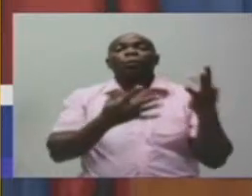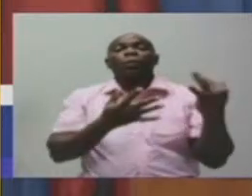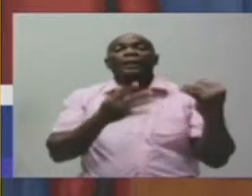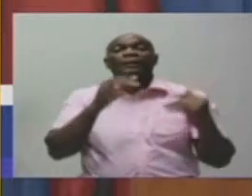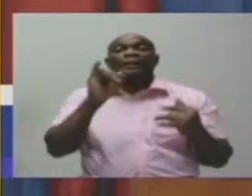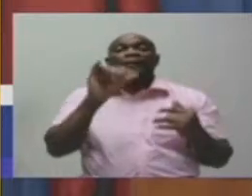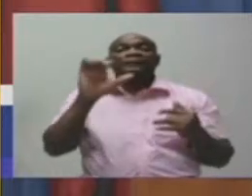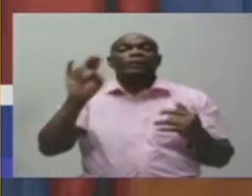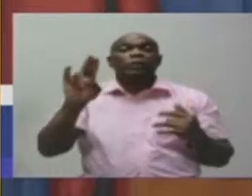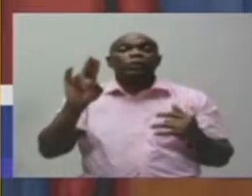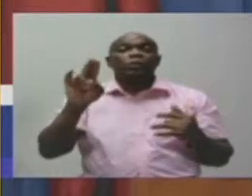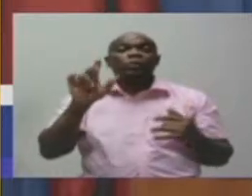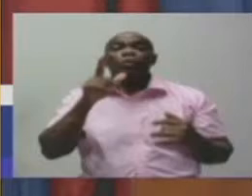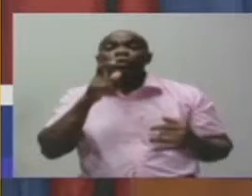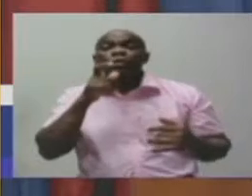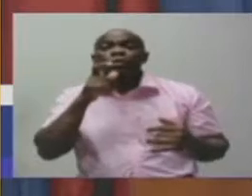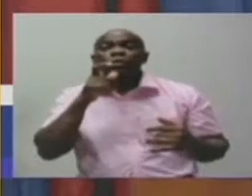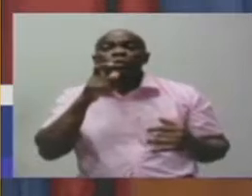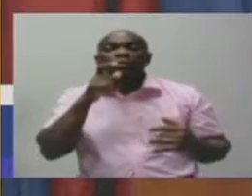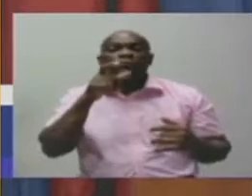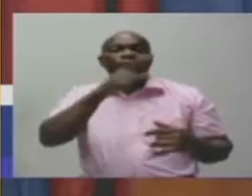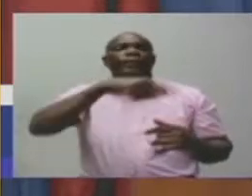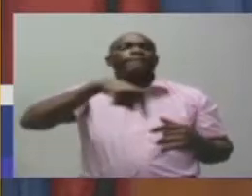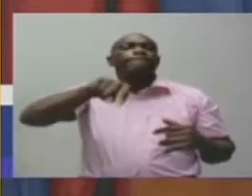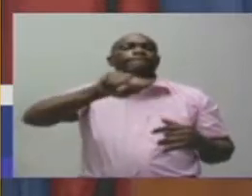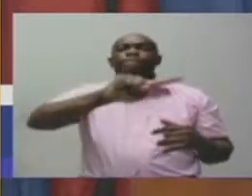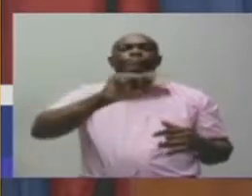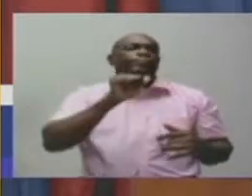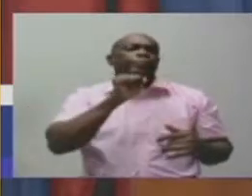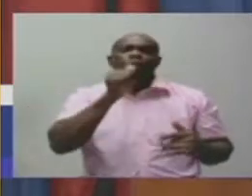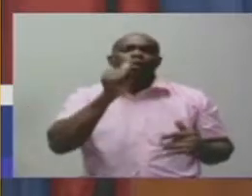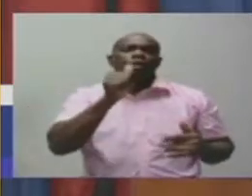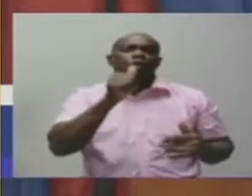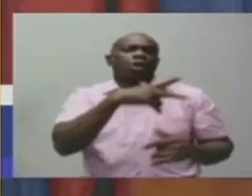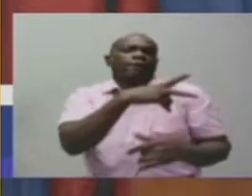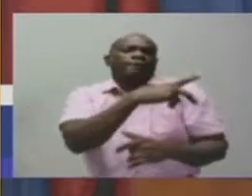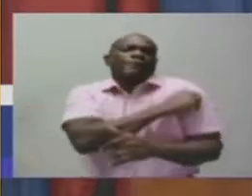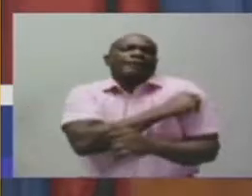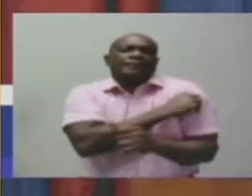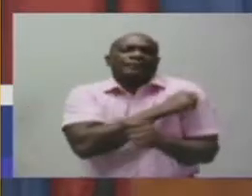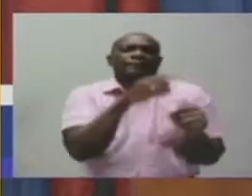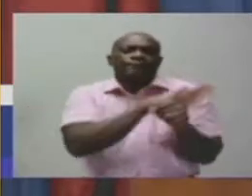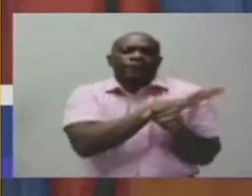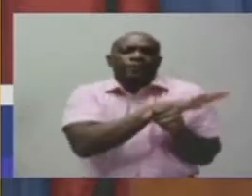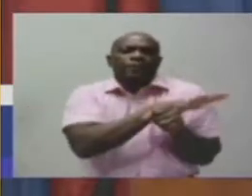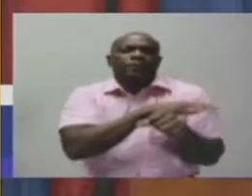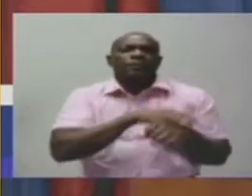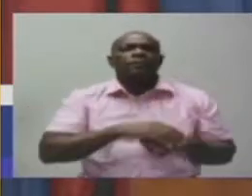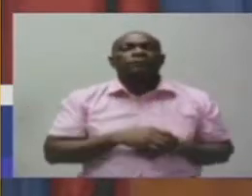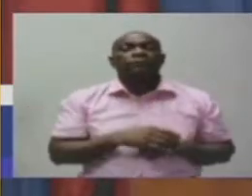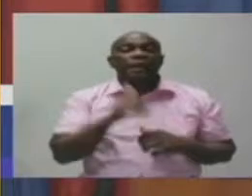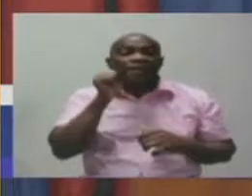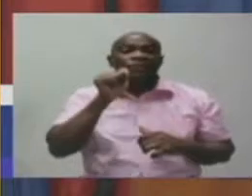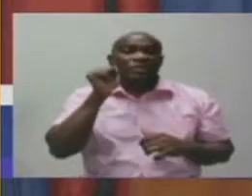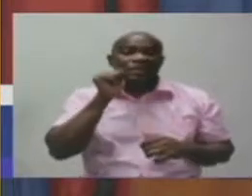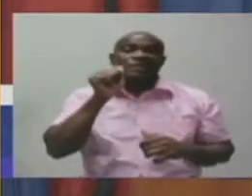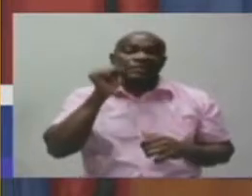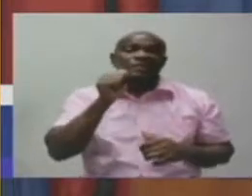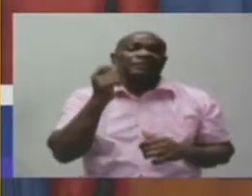fully vaccinated. We are seeing this daily. Our doctors are reporting to this when we meet with them every morning.